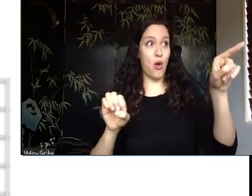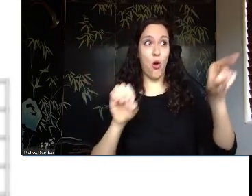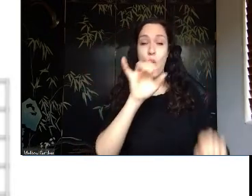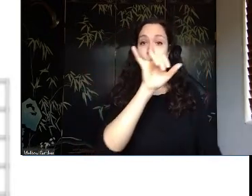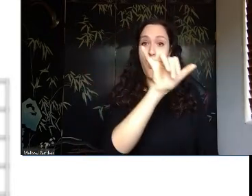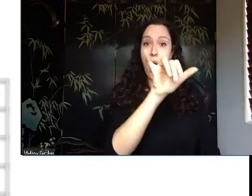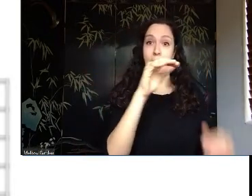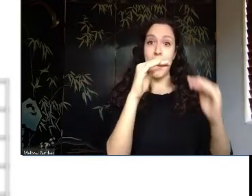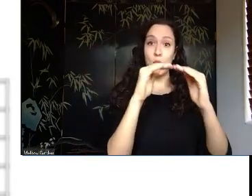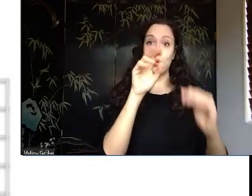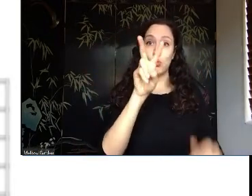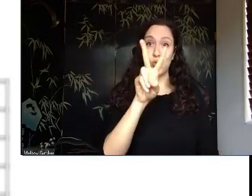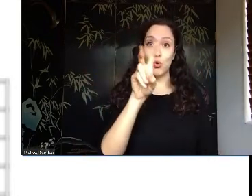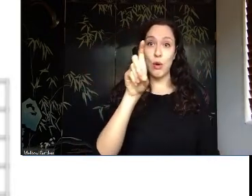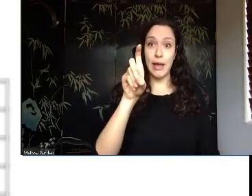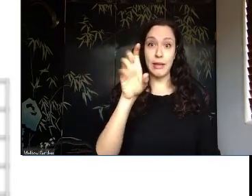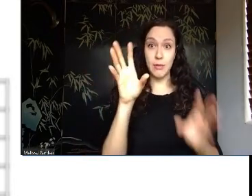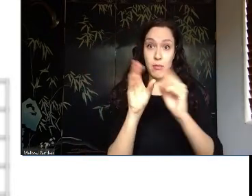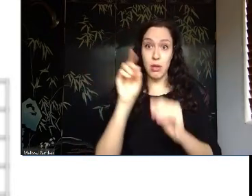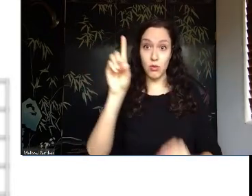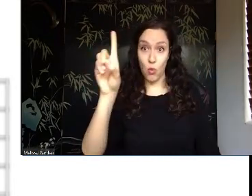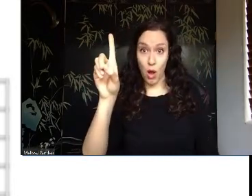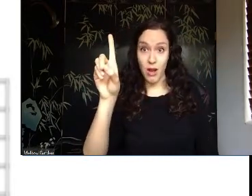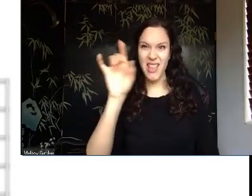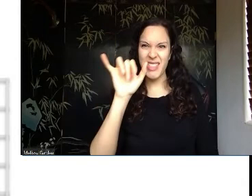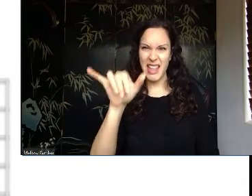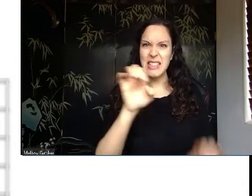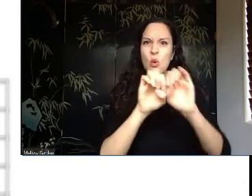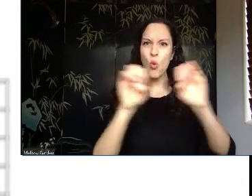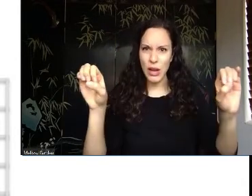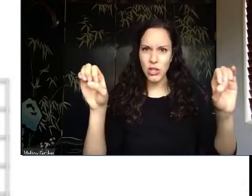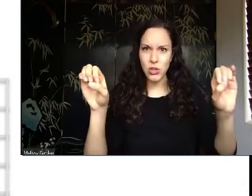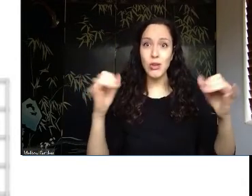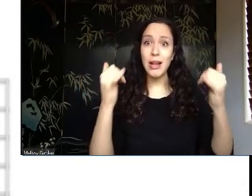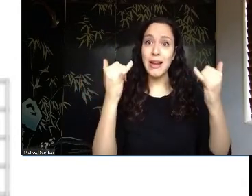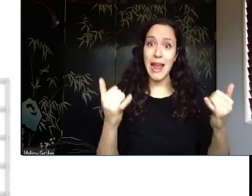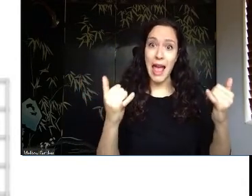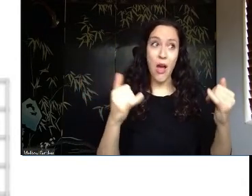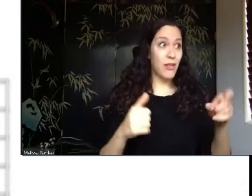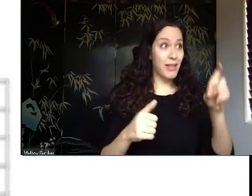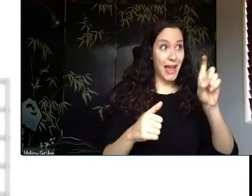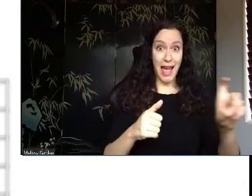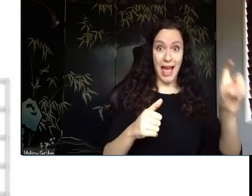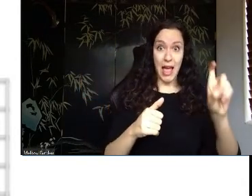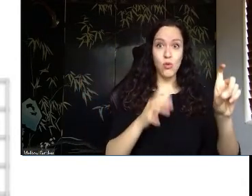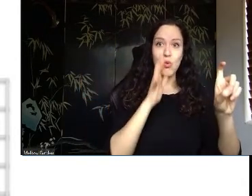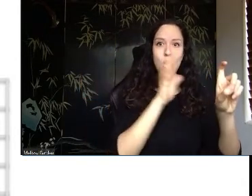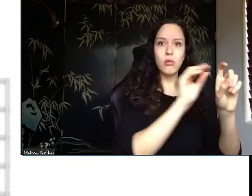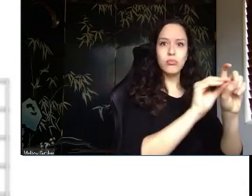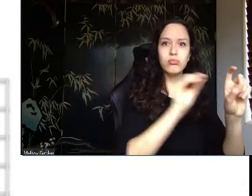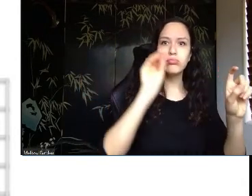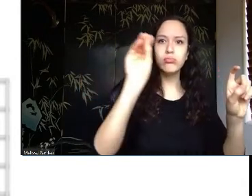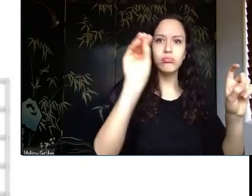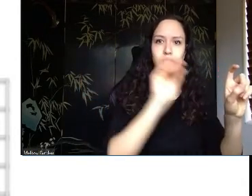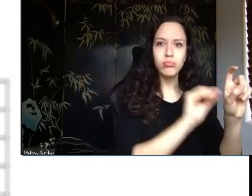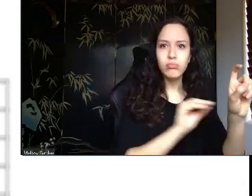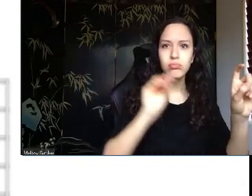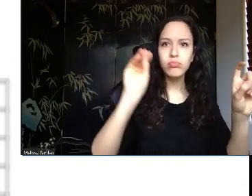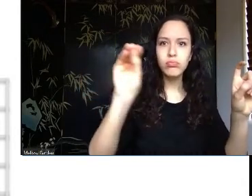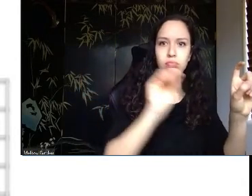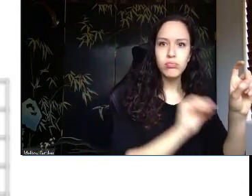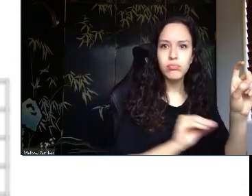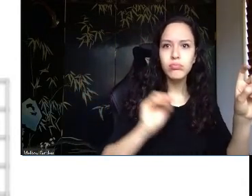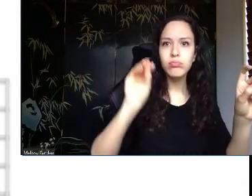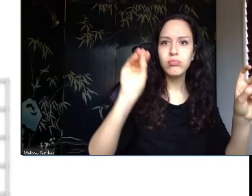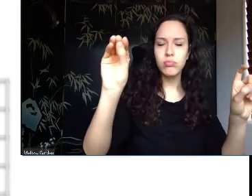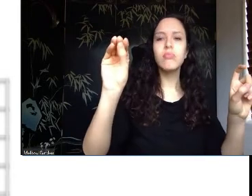line. Look, it's to the first power. Okay, you're going to plug it in there and figure out what the new y value is. And then that's going to